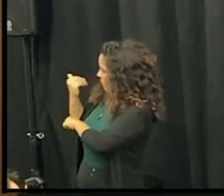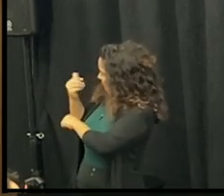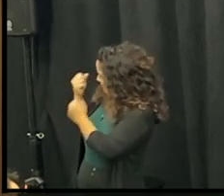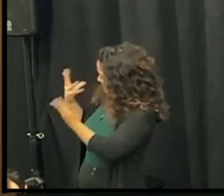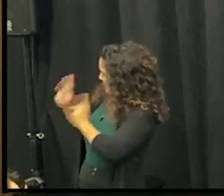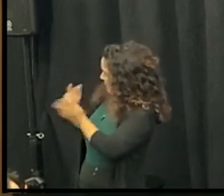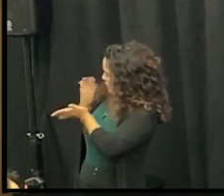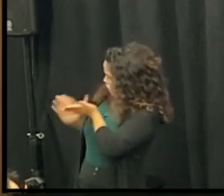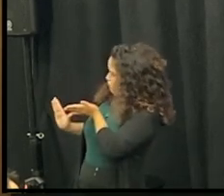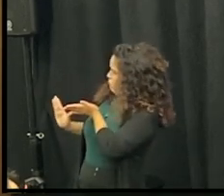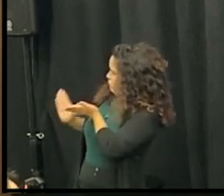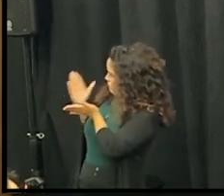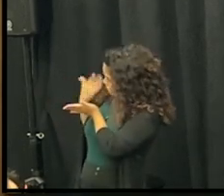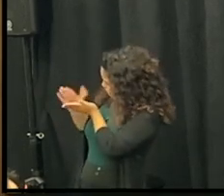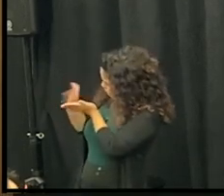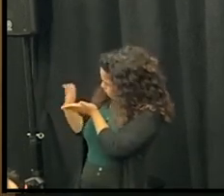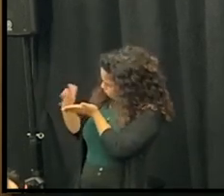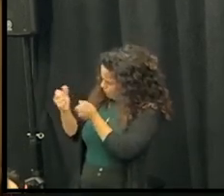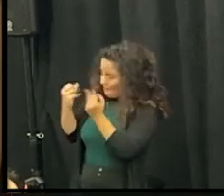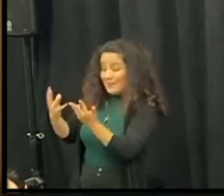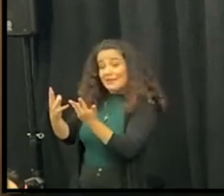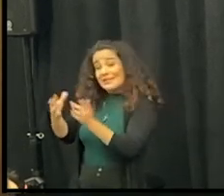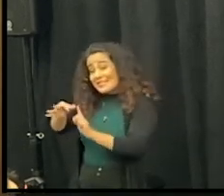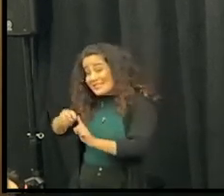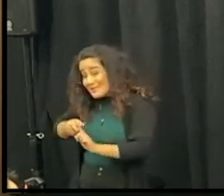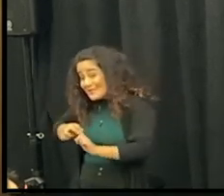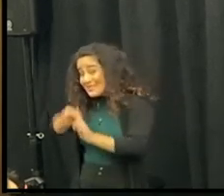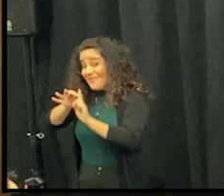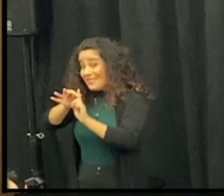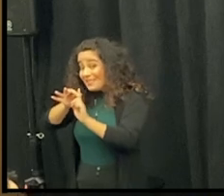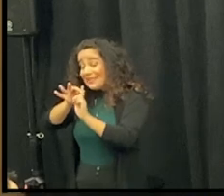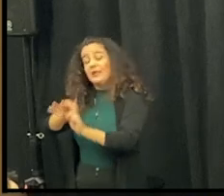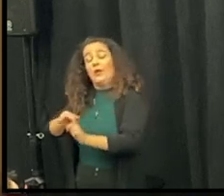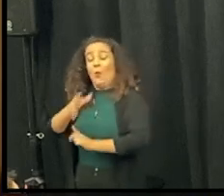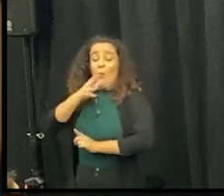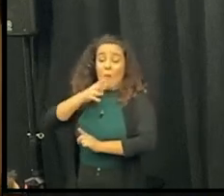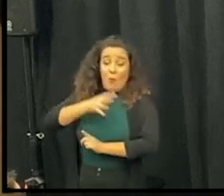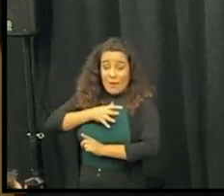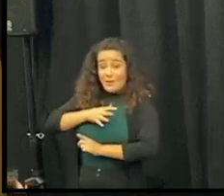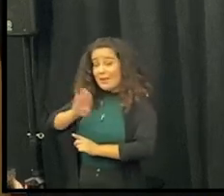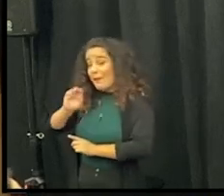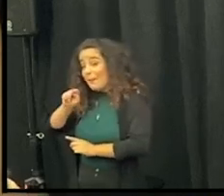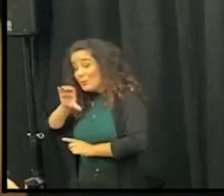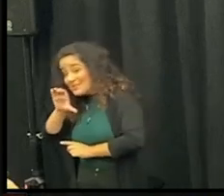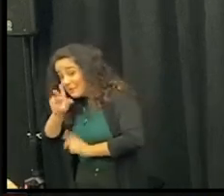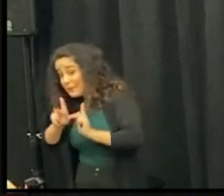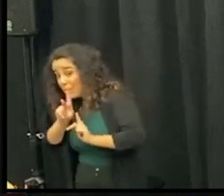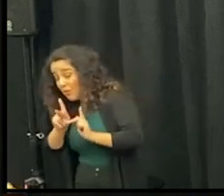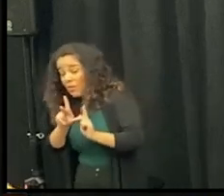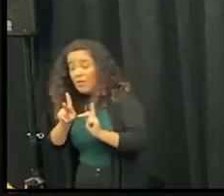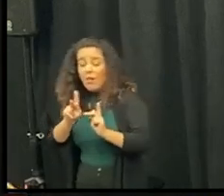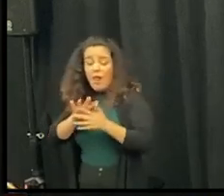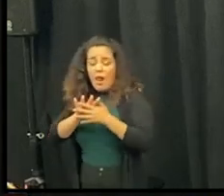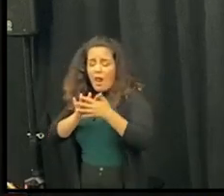people. Yeah. It excluded people of color. It excluded women. It excluded, you know,